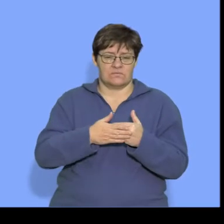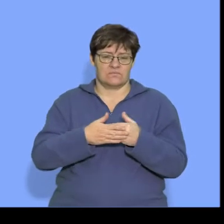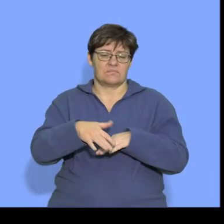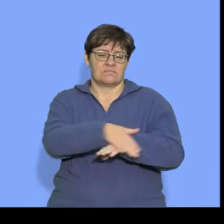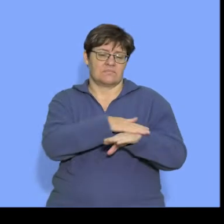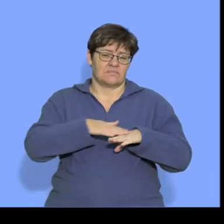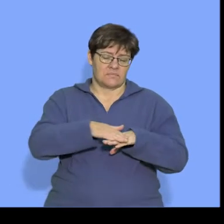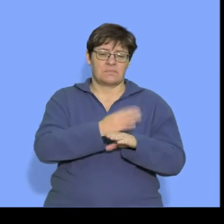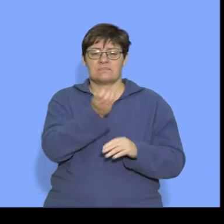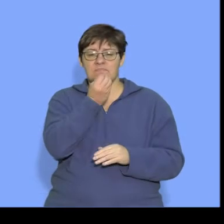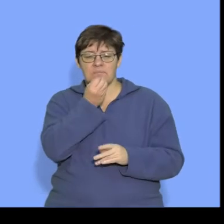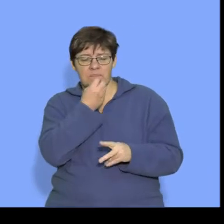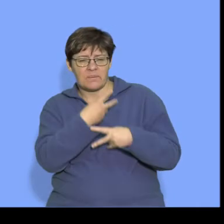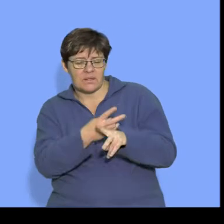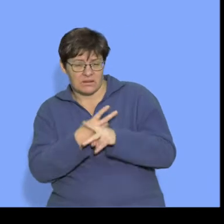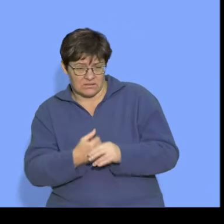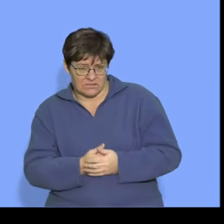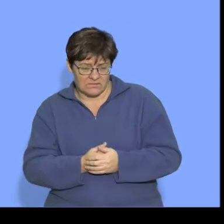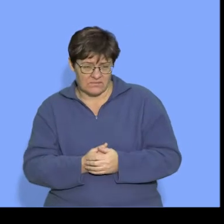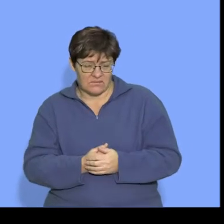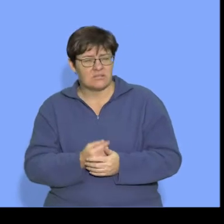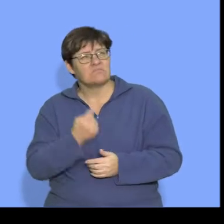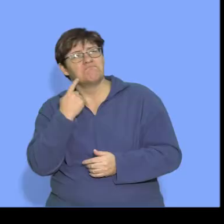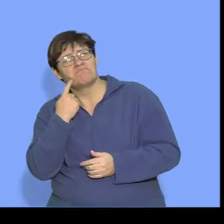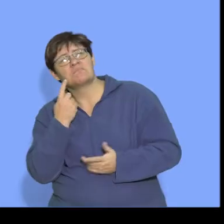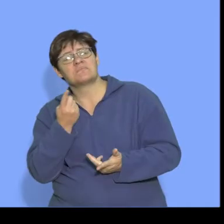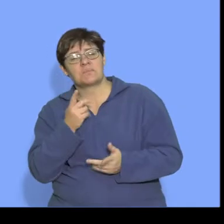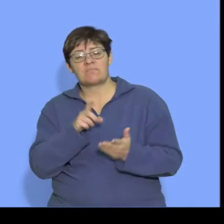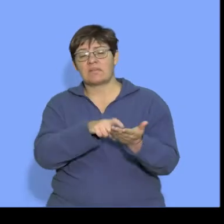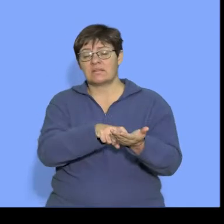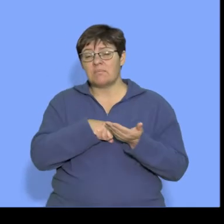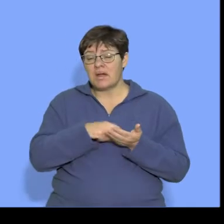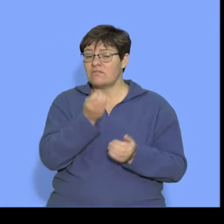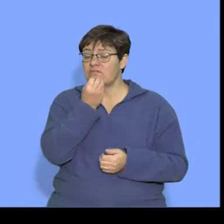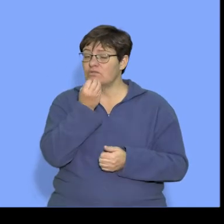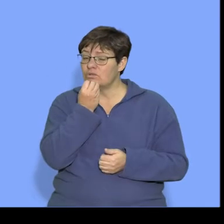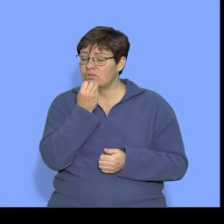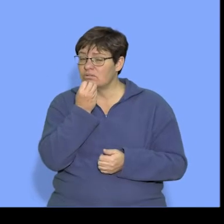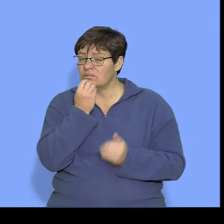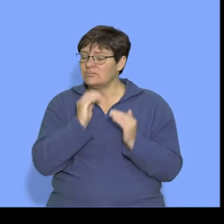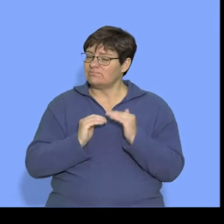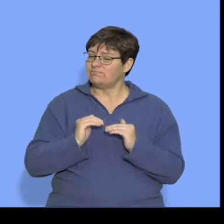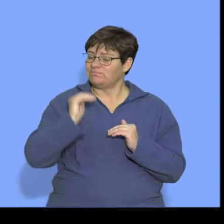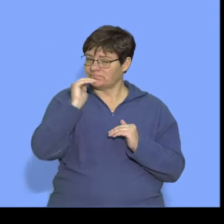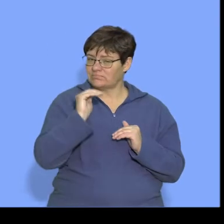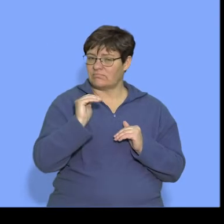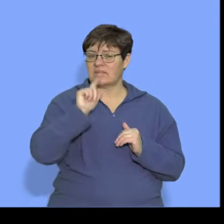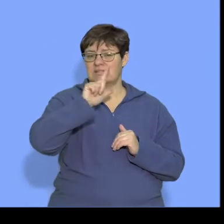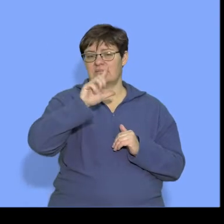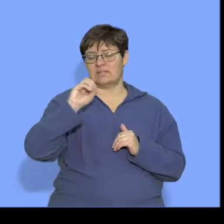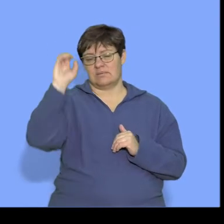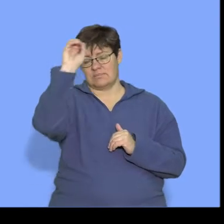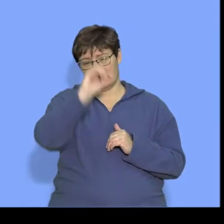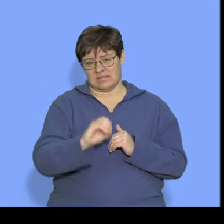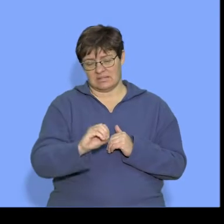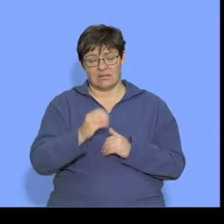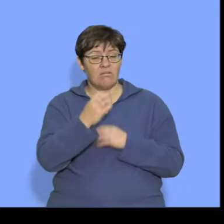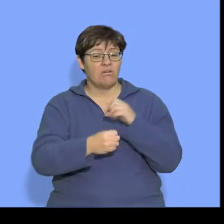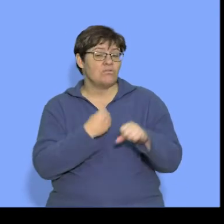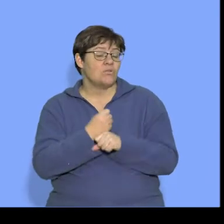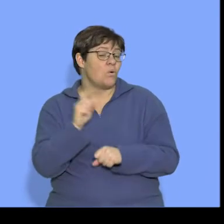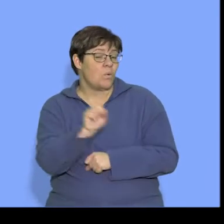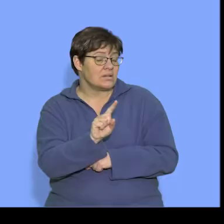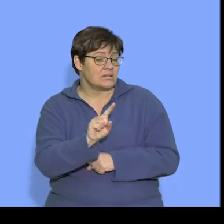food production. It is predicted that the demand for food will increase by 70% by the year